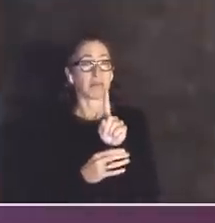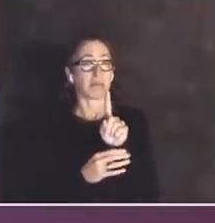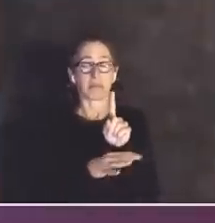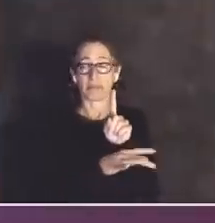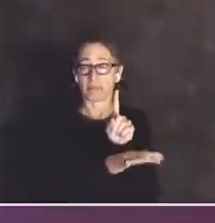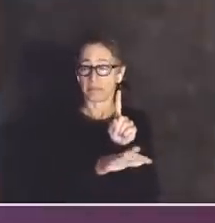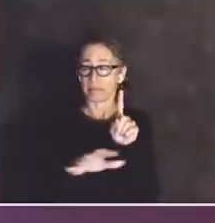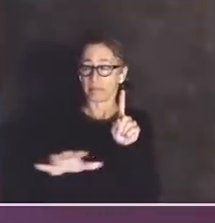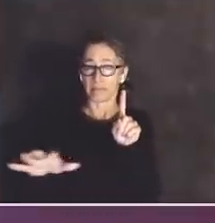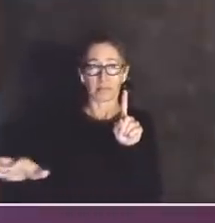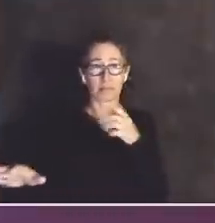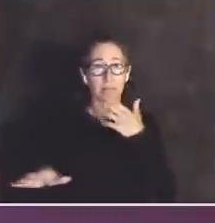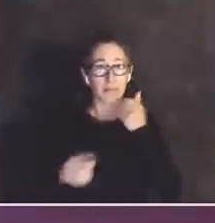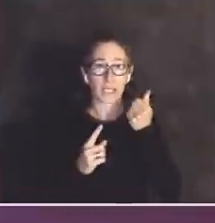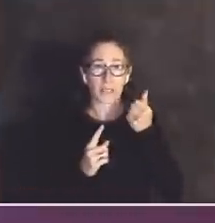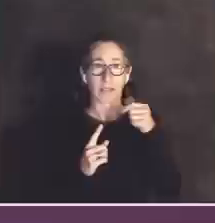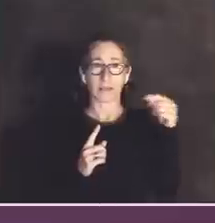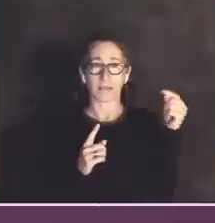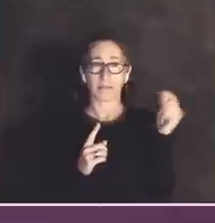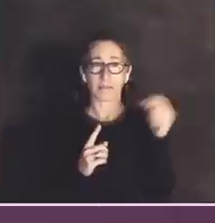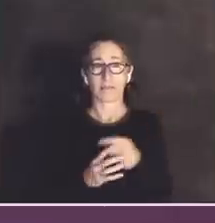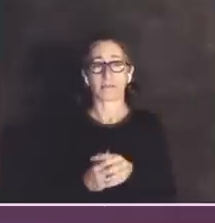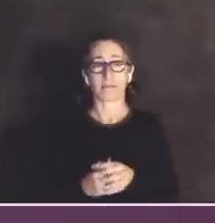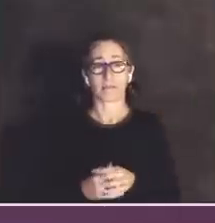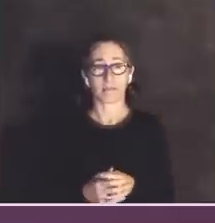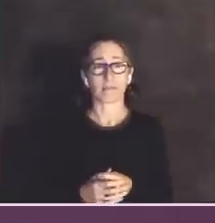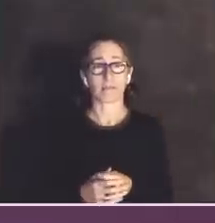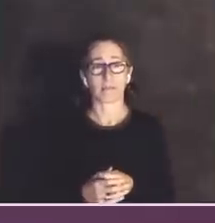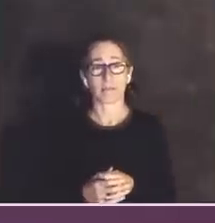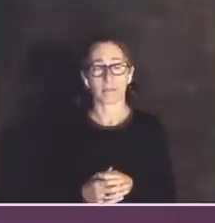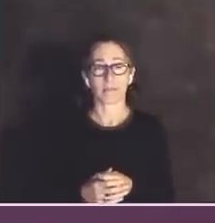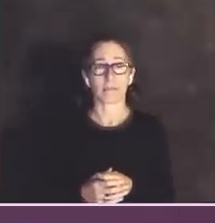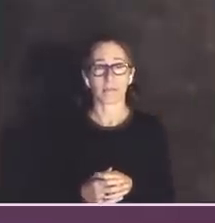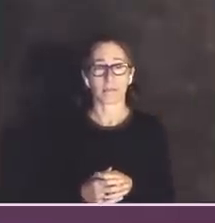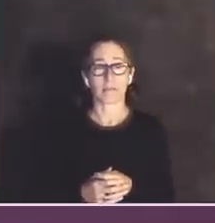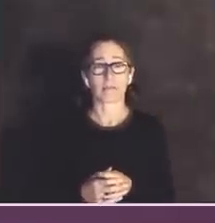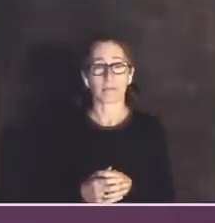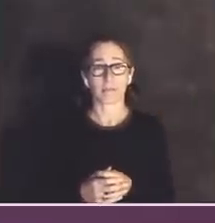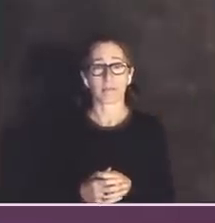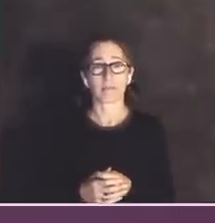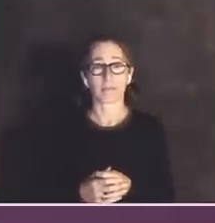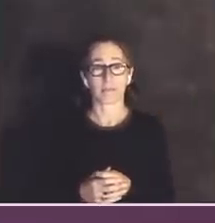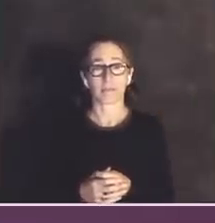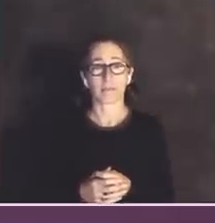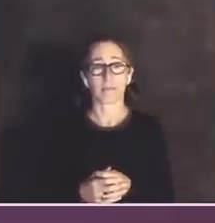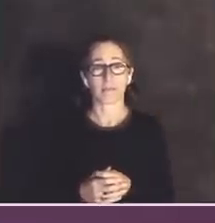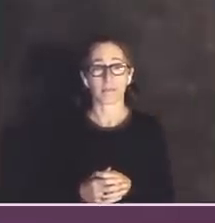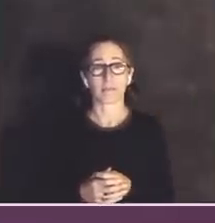Stop down your heart.